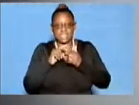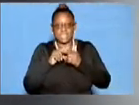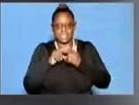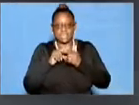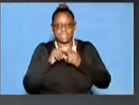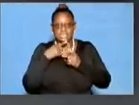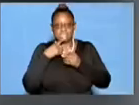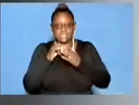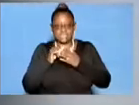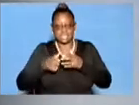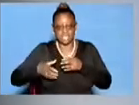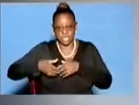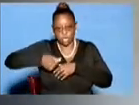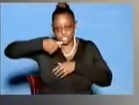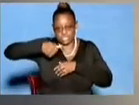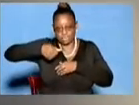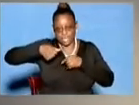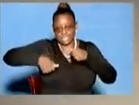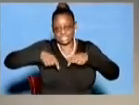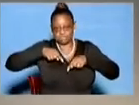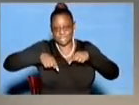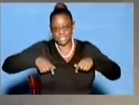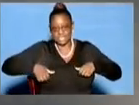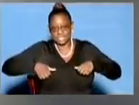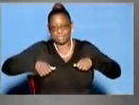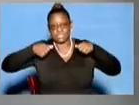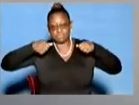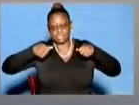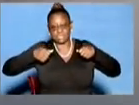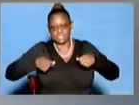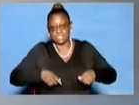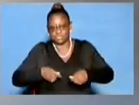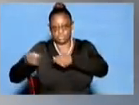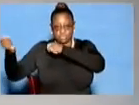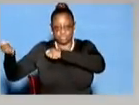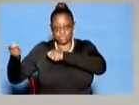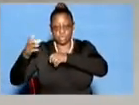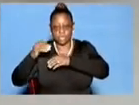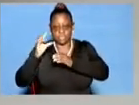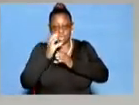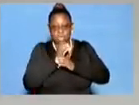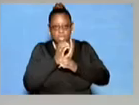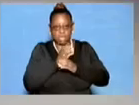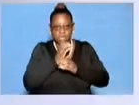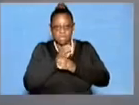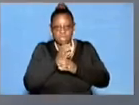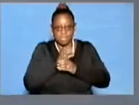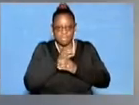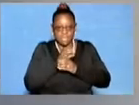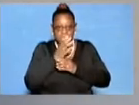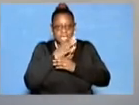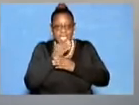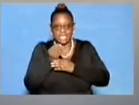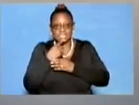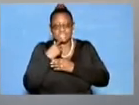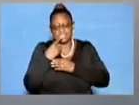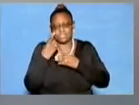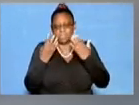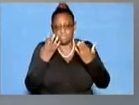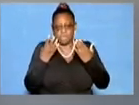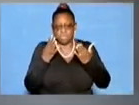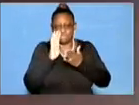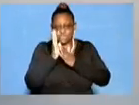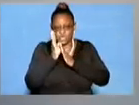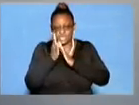up by his pants. It appears that the teen is then roughly thrown on the golf cart, the entire exchange lasting about